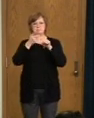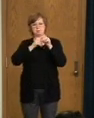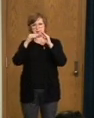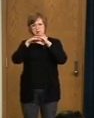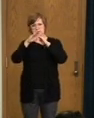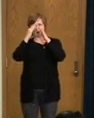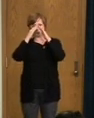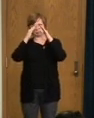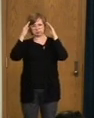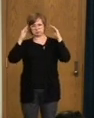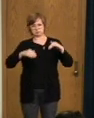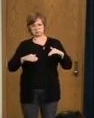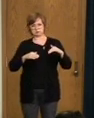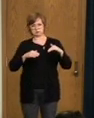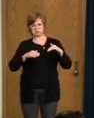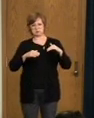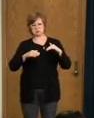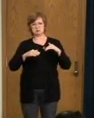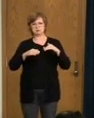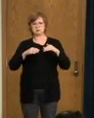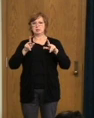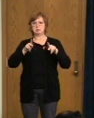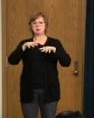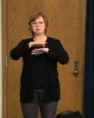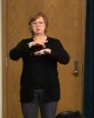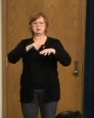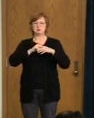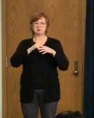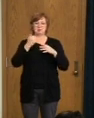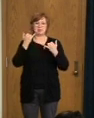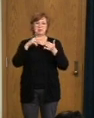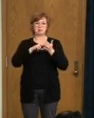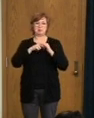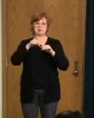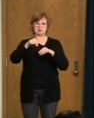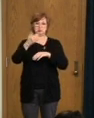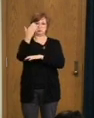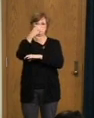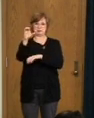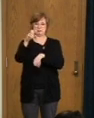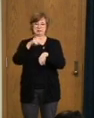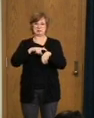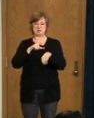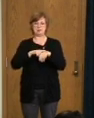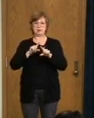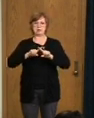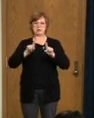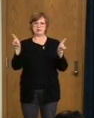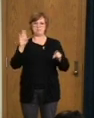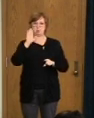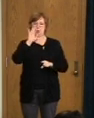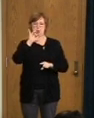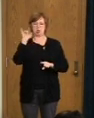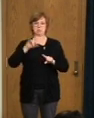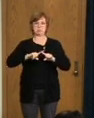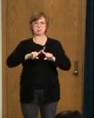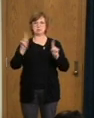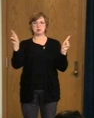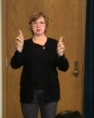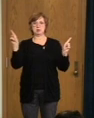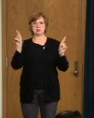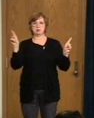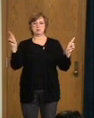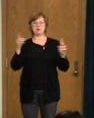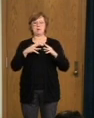result, this needs to be a different kind of Christmas. This needs to be a very different holiday season for each of